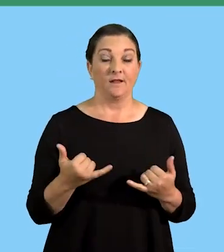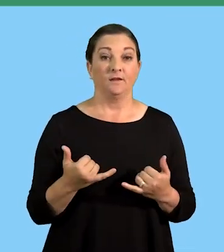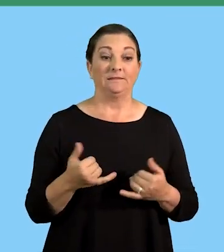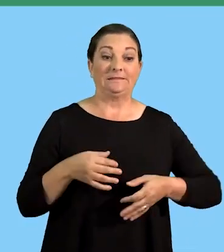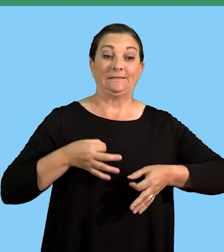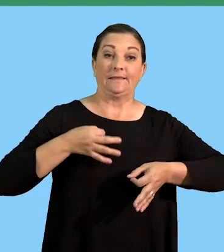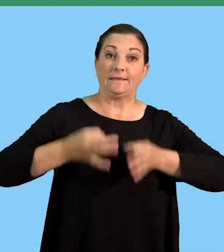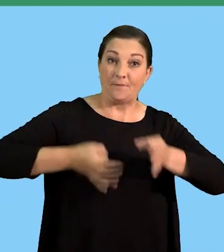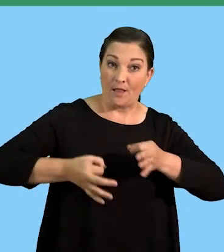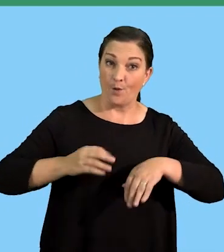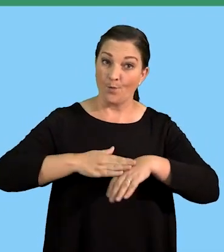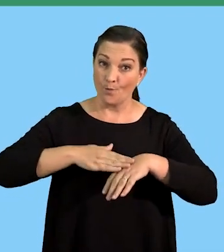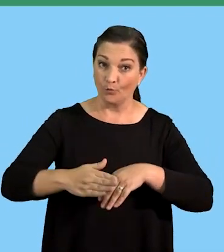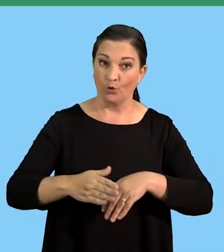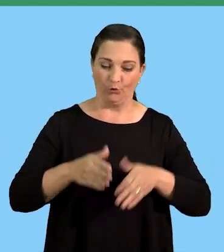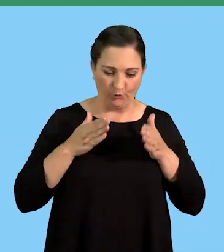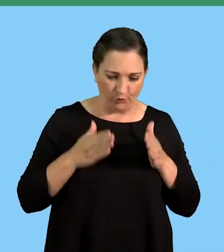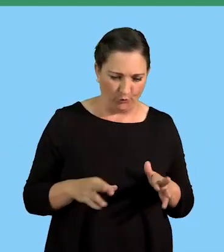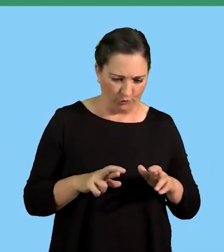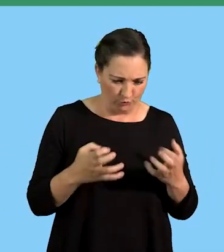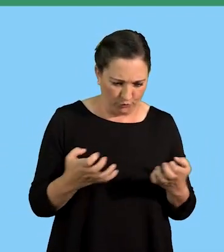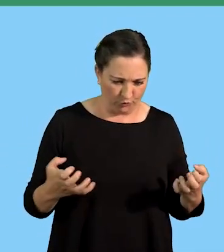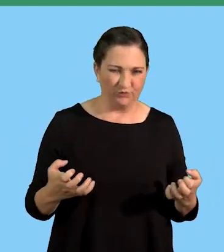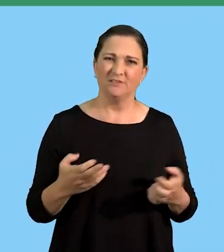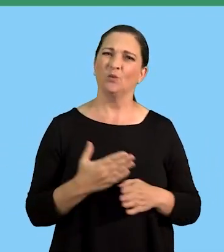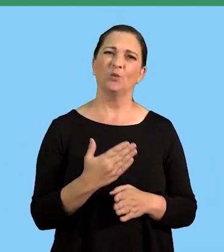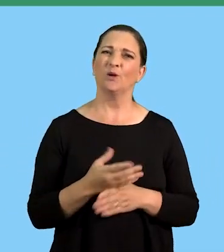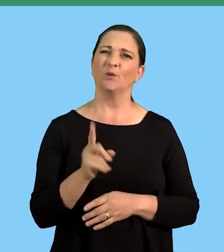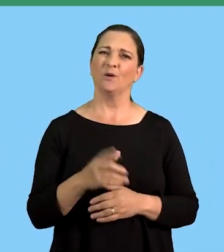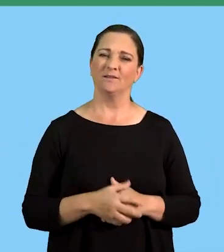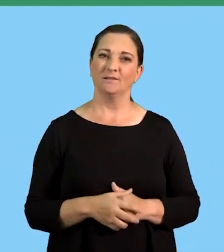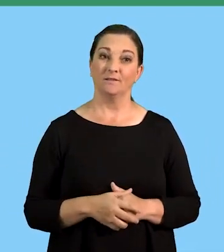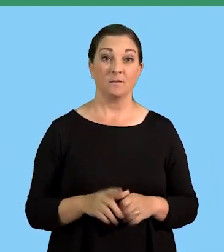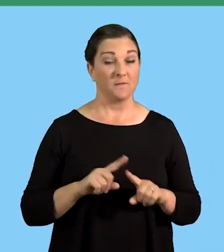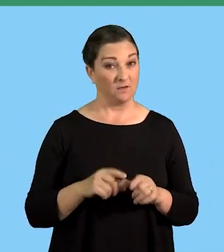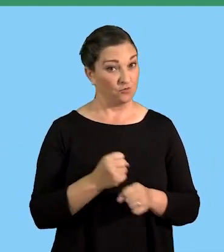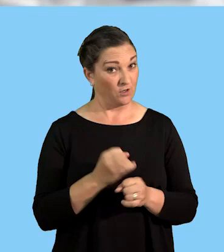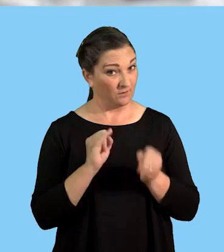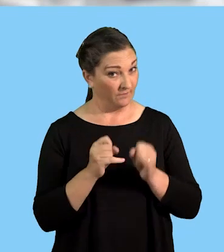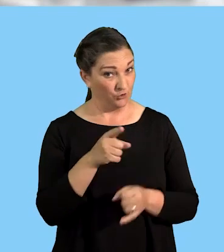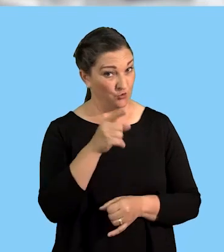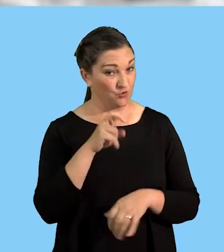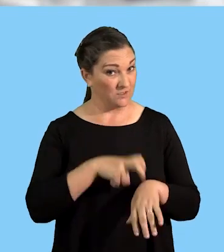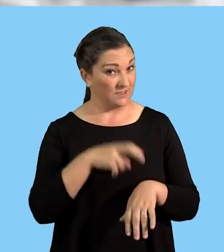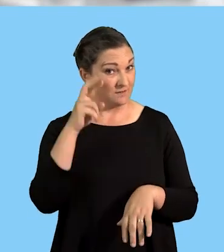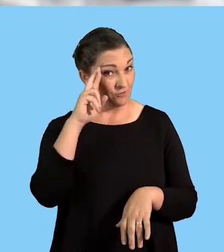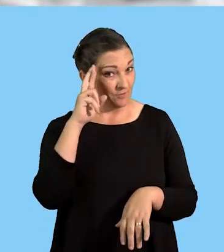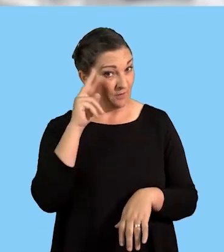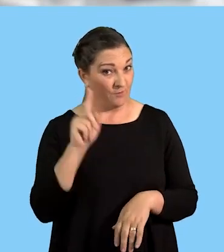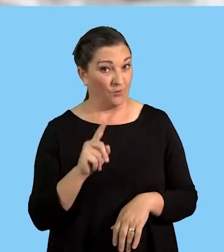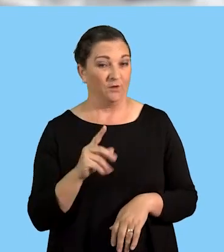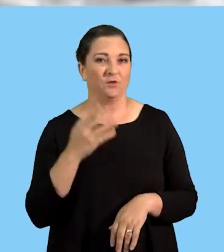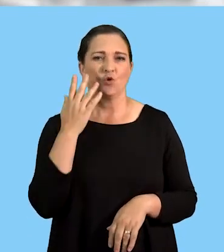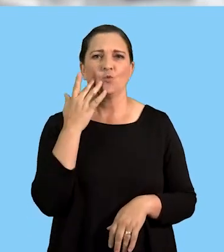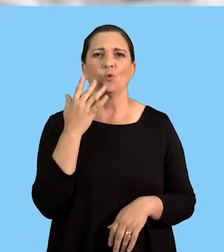on the meaning of the human resources function. Now remember, grade 11s, when we elaborate, we